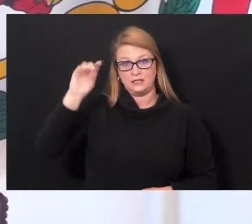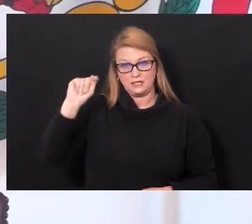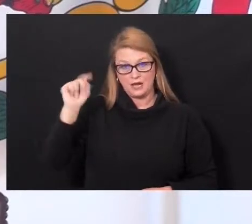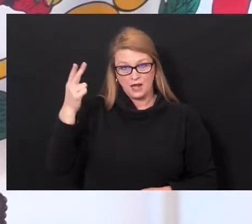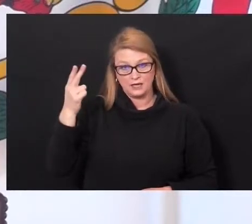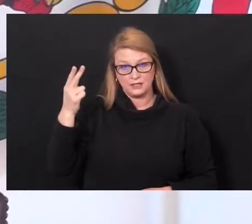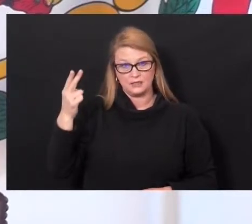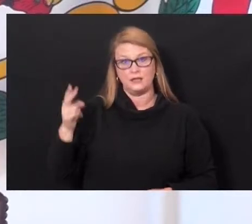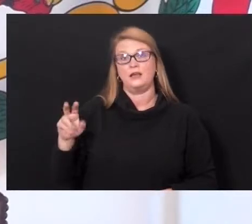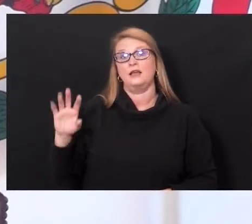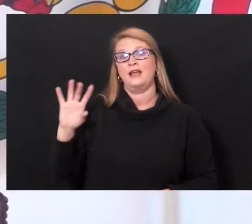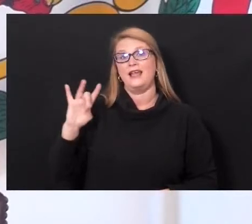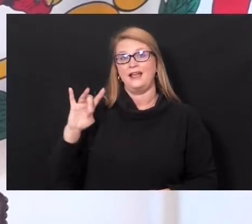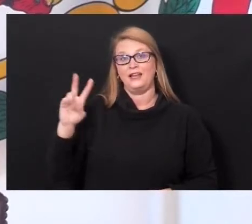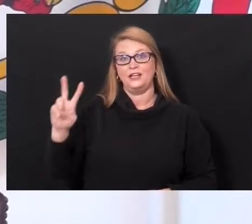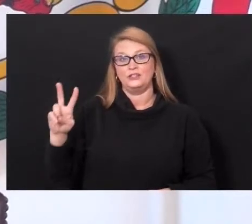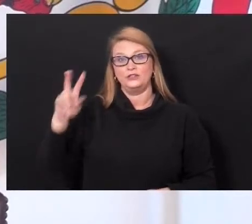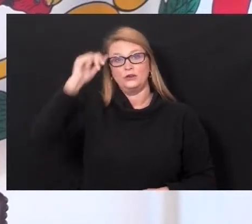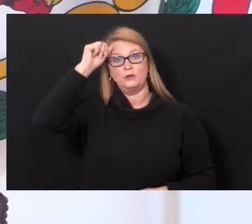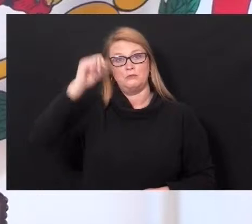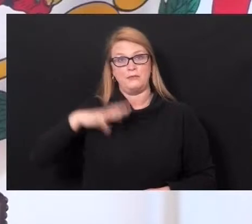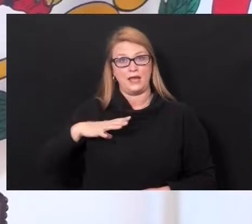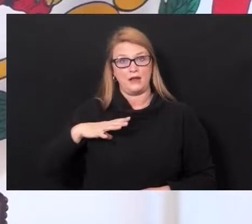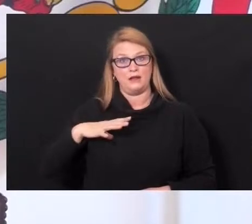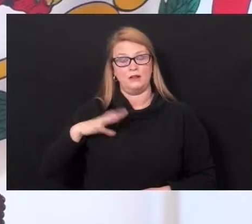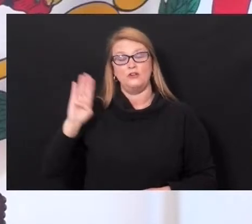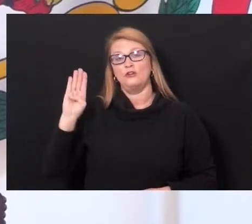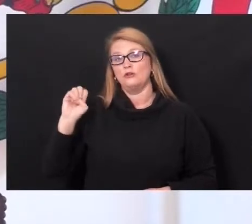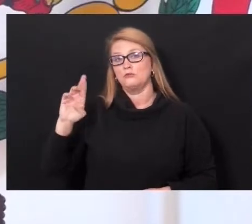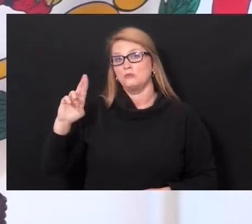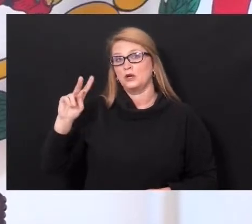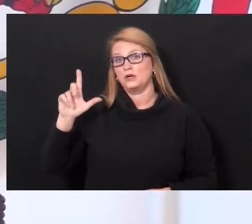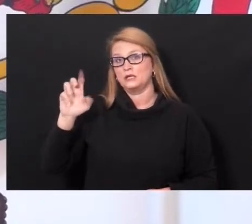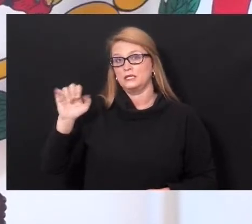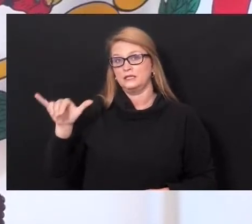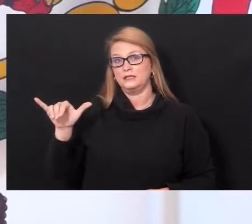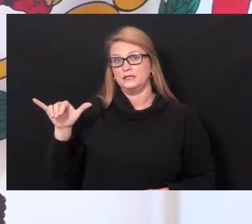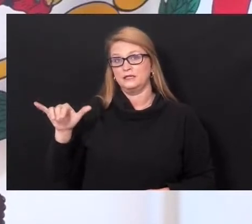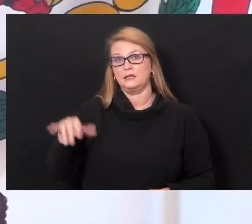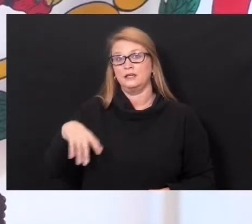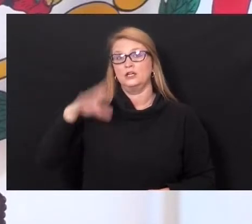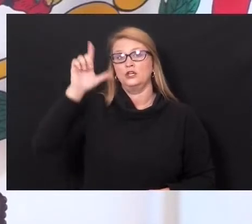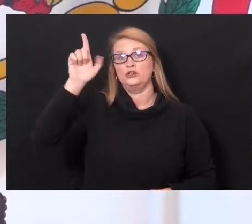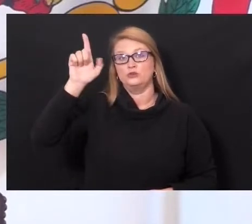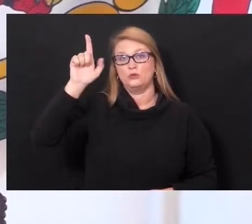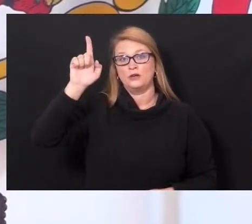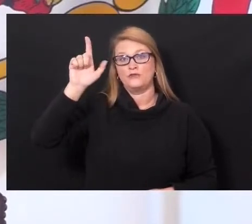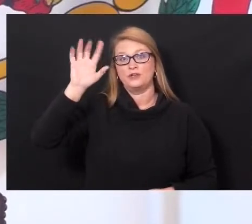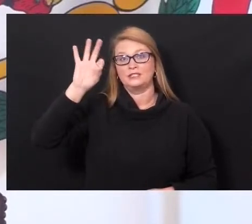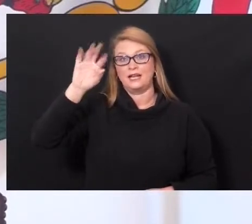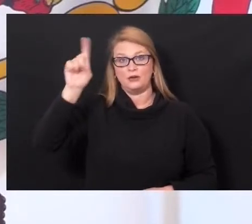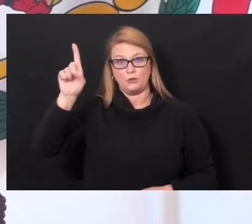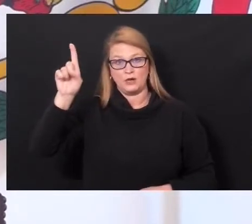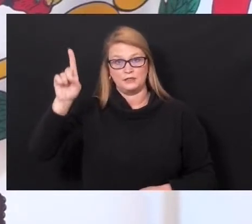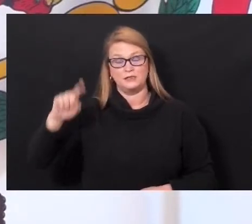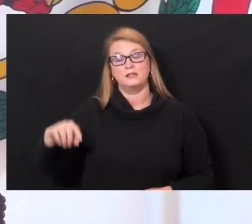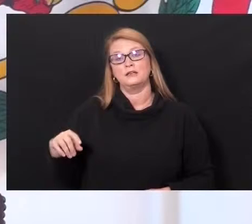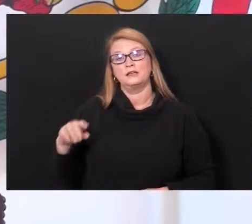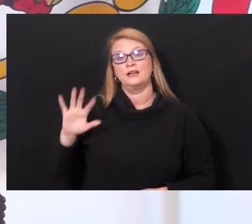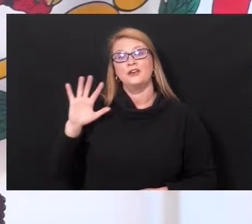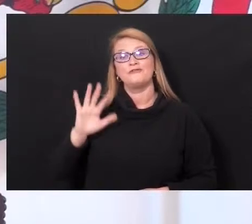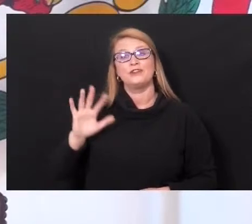190th death is an 82-year-old male from Berkeley County. Our 21st 191st death is